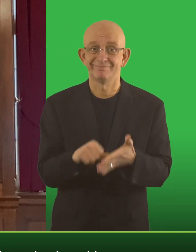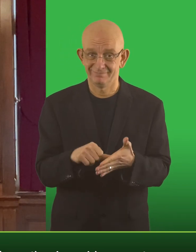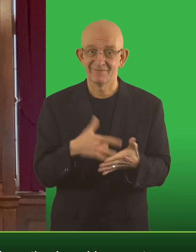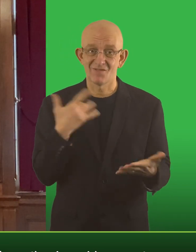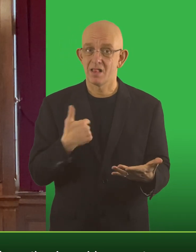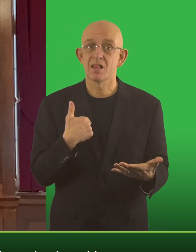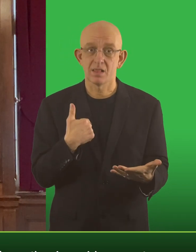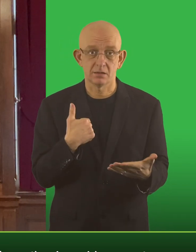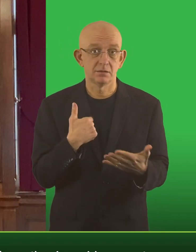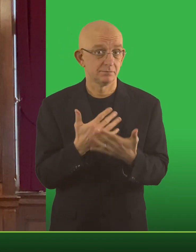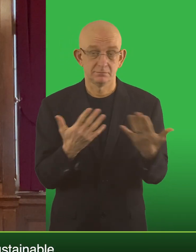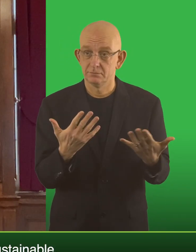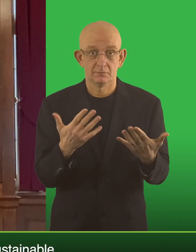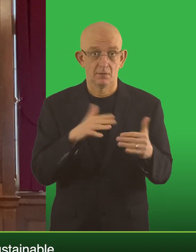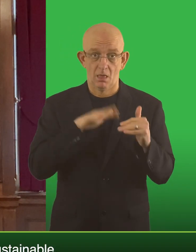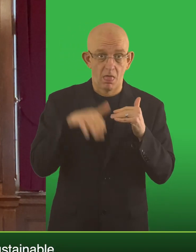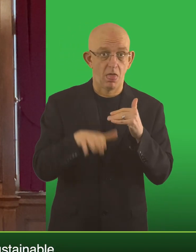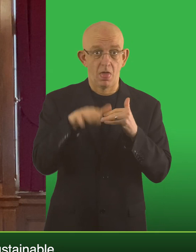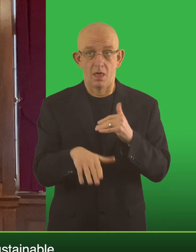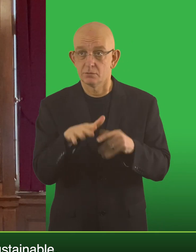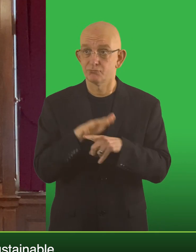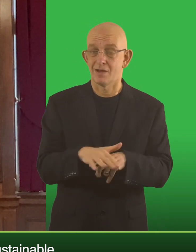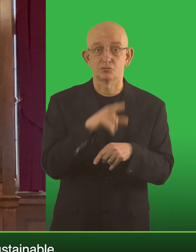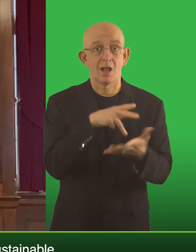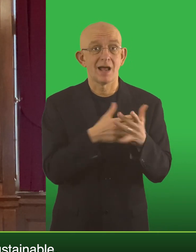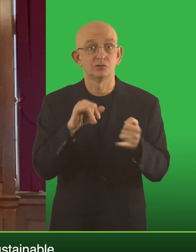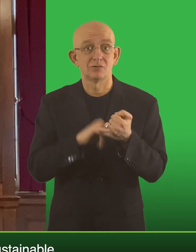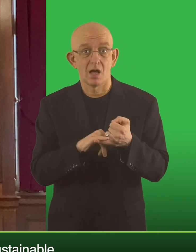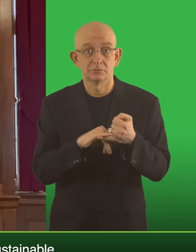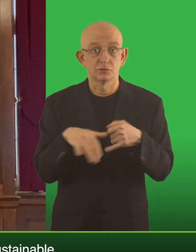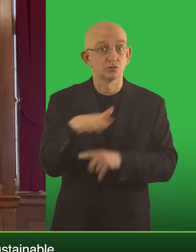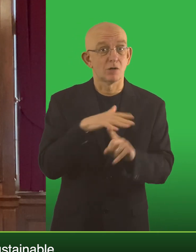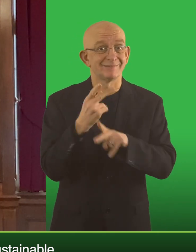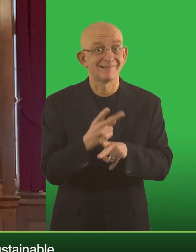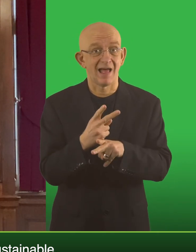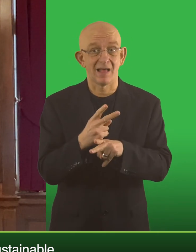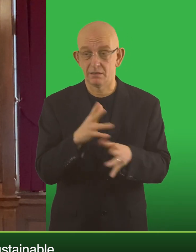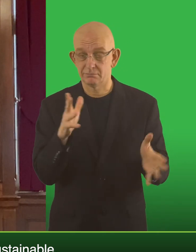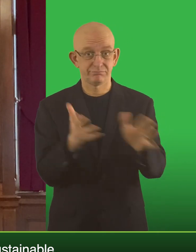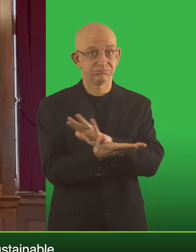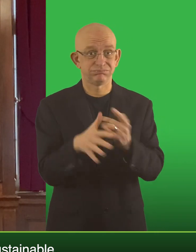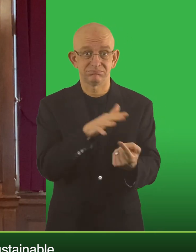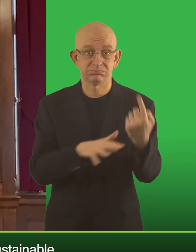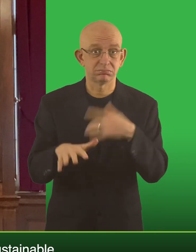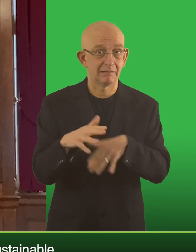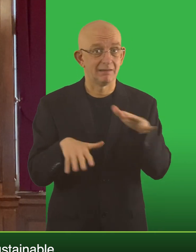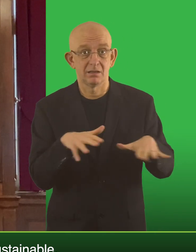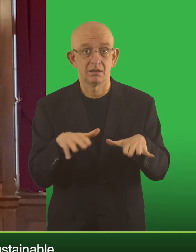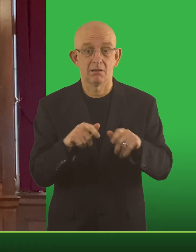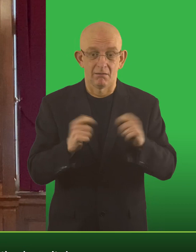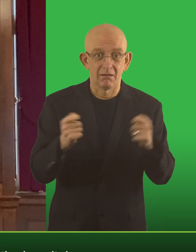next couple of months, I would suspect. There is huge, possibly unsustainable pressure on the NHS and social